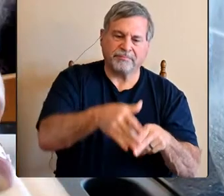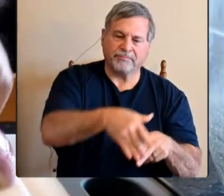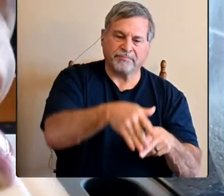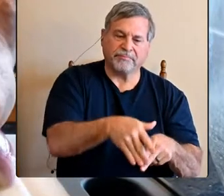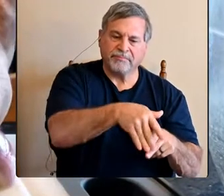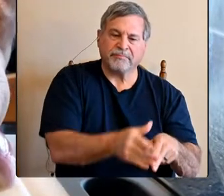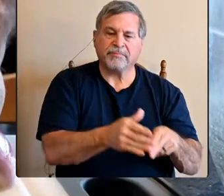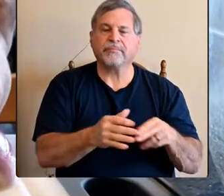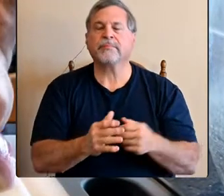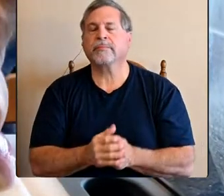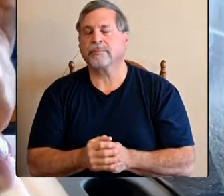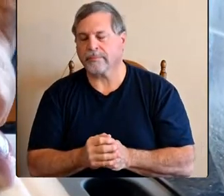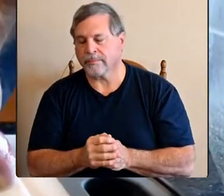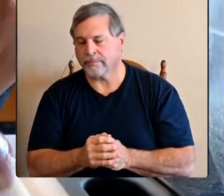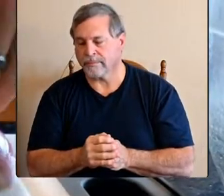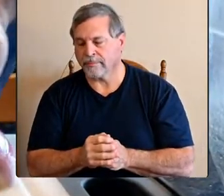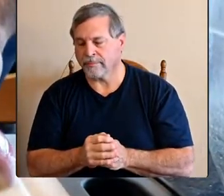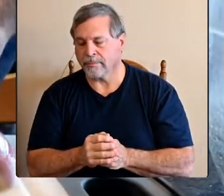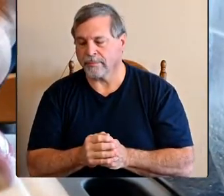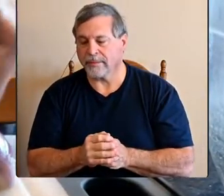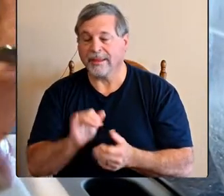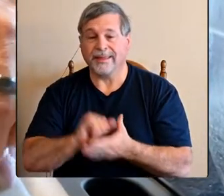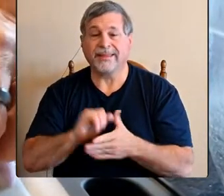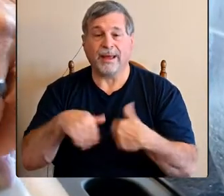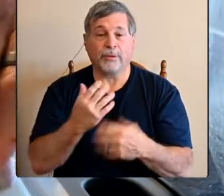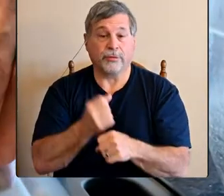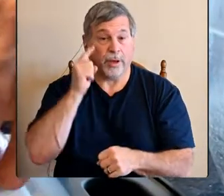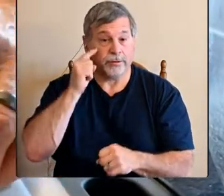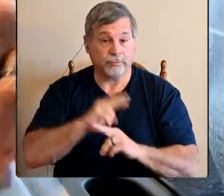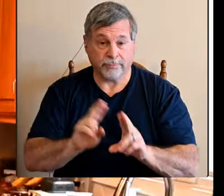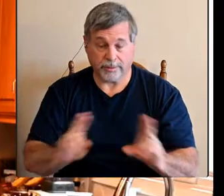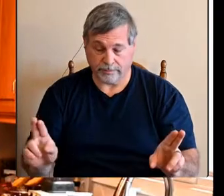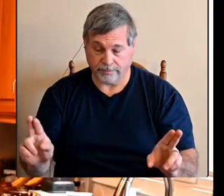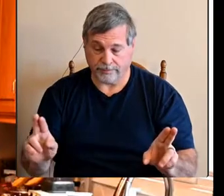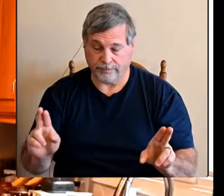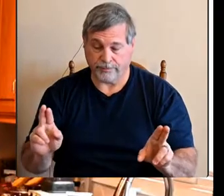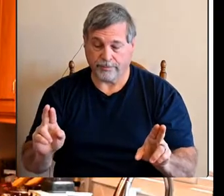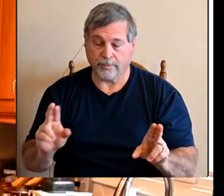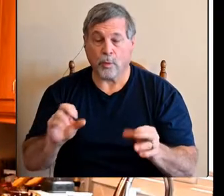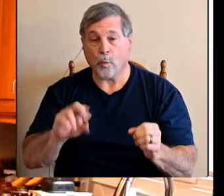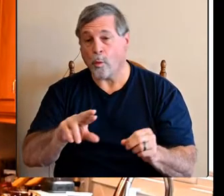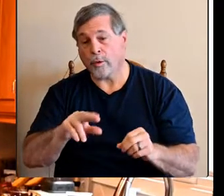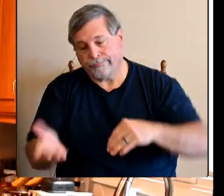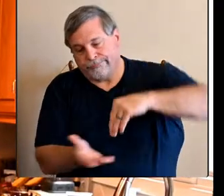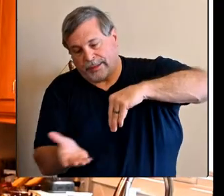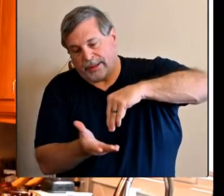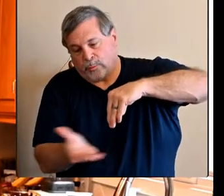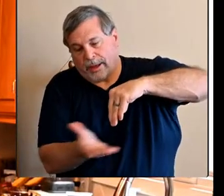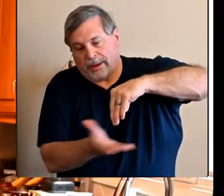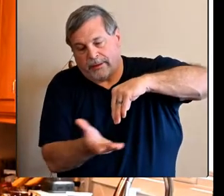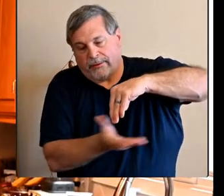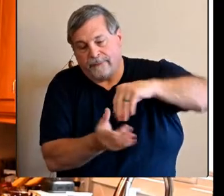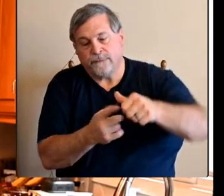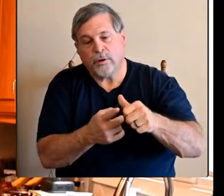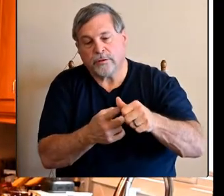videos just to chop it up so that's how you're going to get your onions done so if you're doing it this way slice horizontally